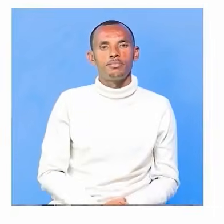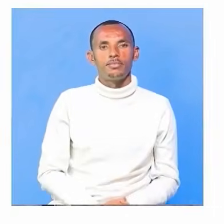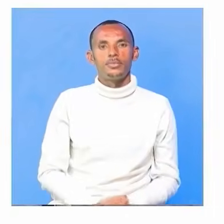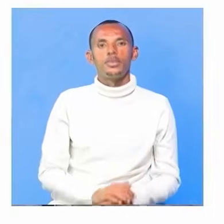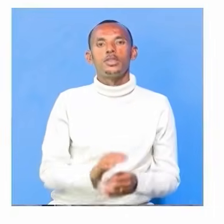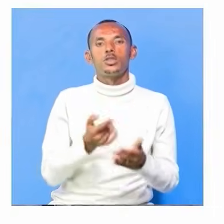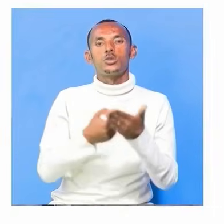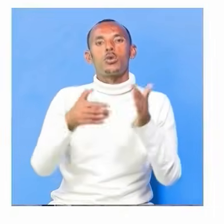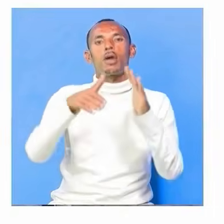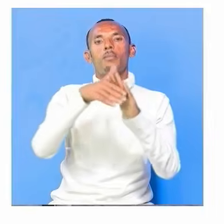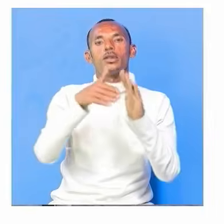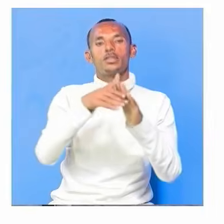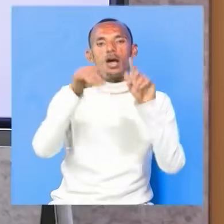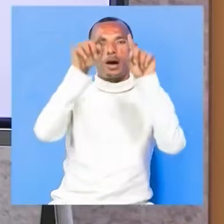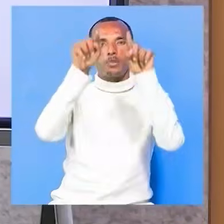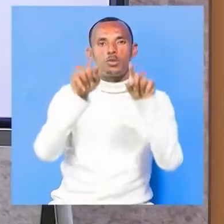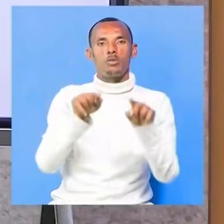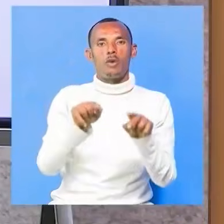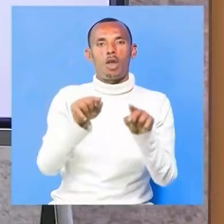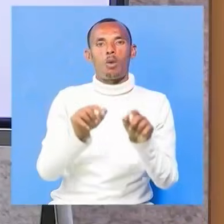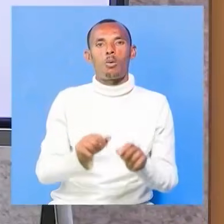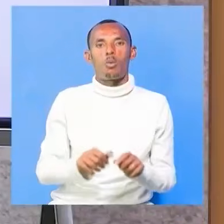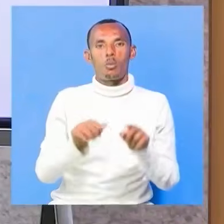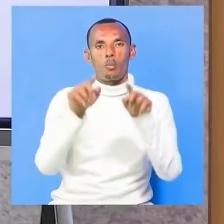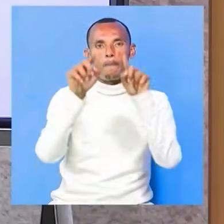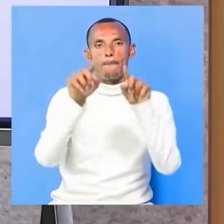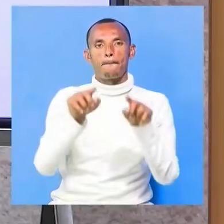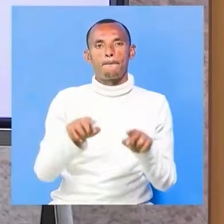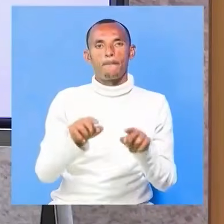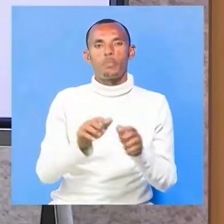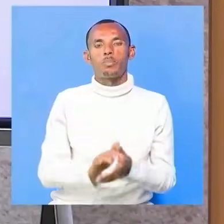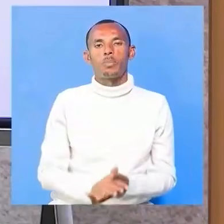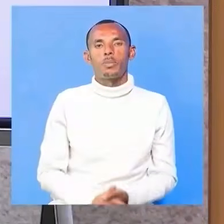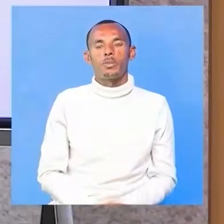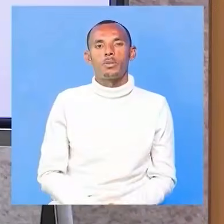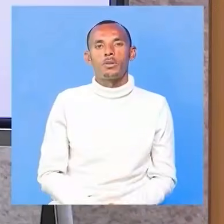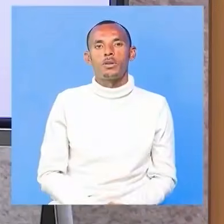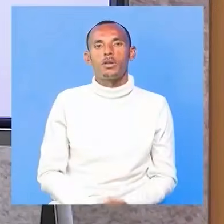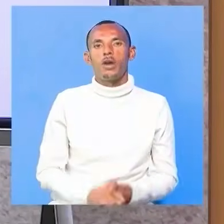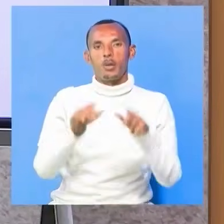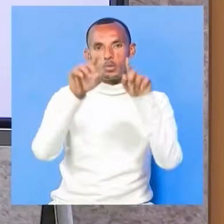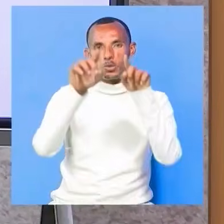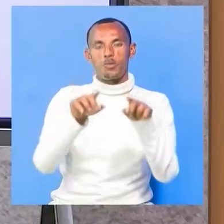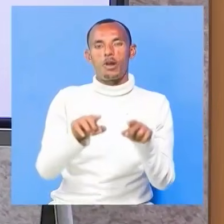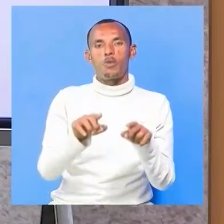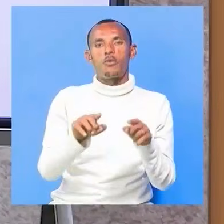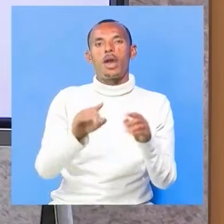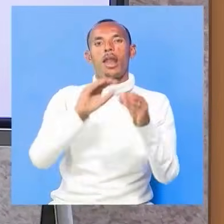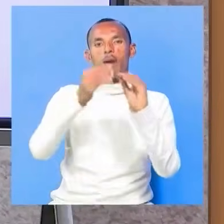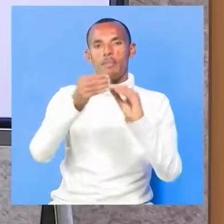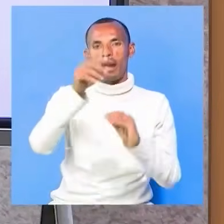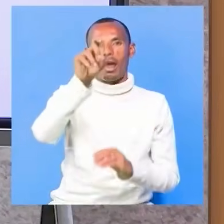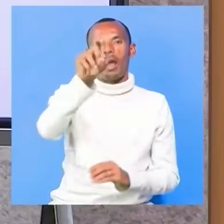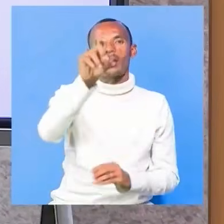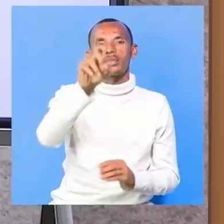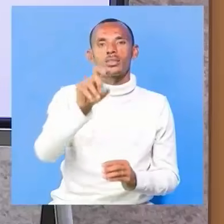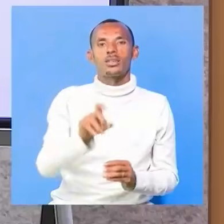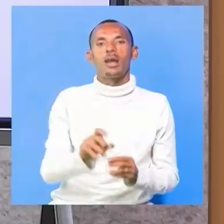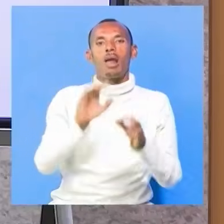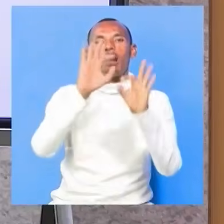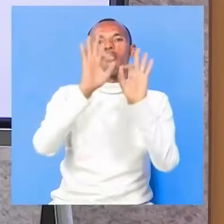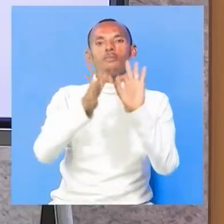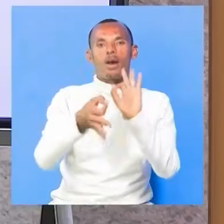this symbol to represent an absolute value, right? So an absolute value of a number x